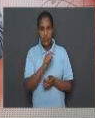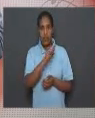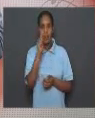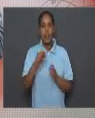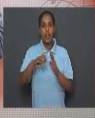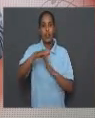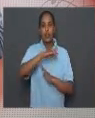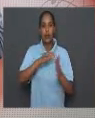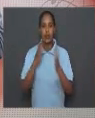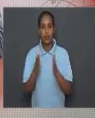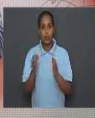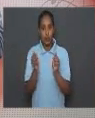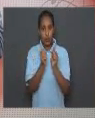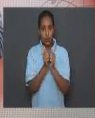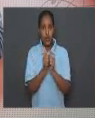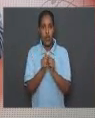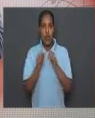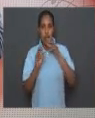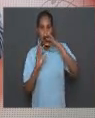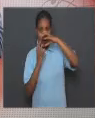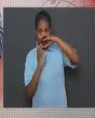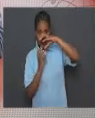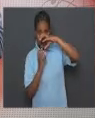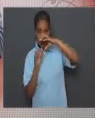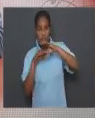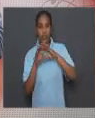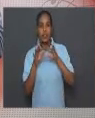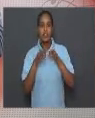electrolytic cell with a light bulb in its circuit.